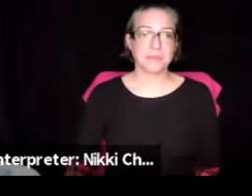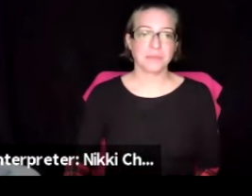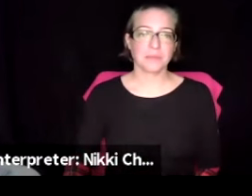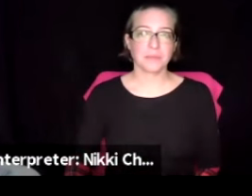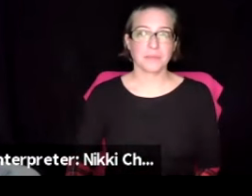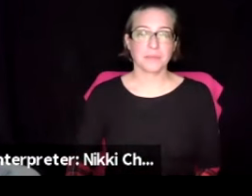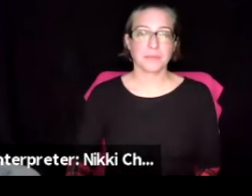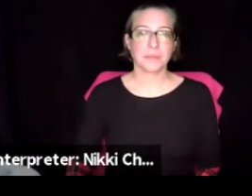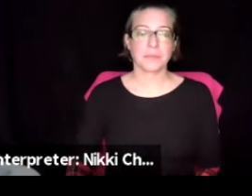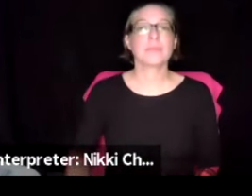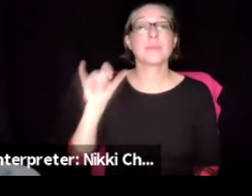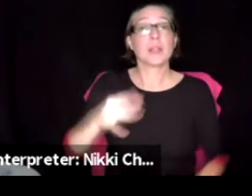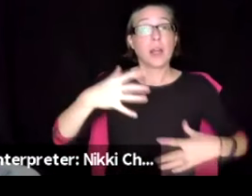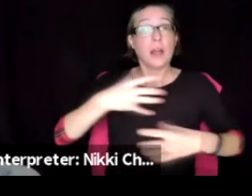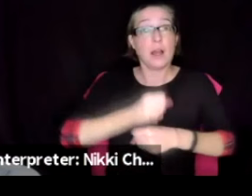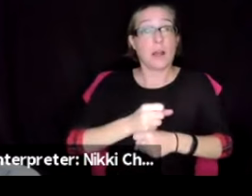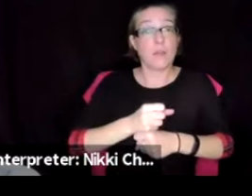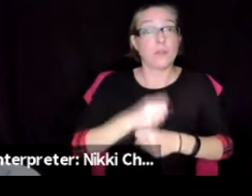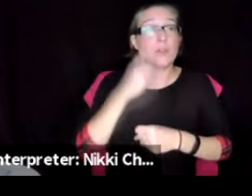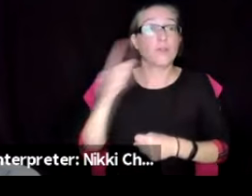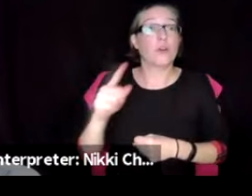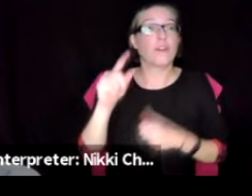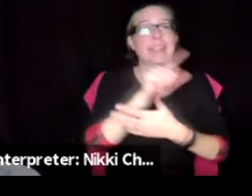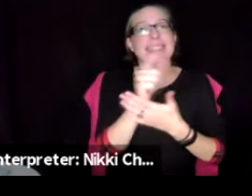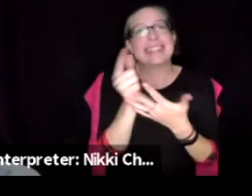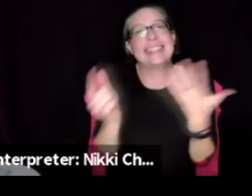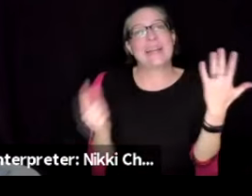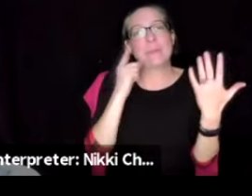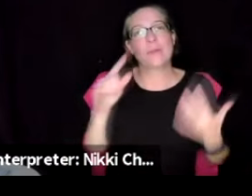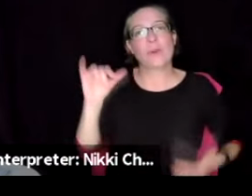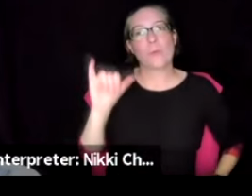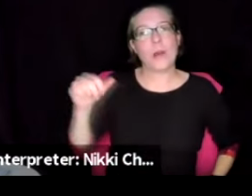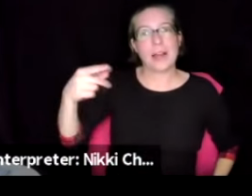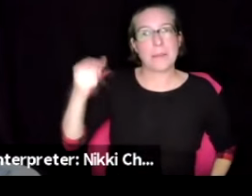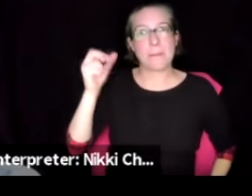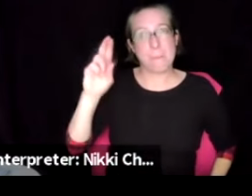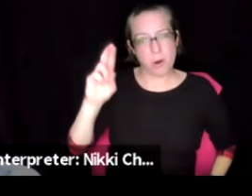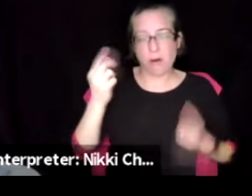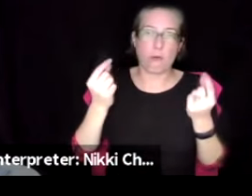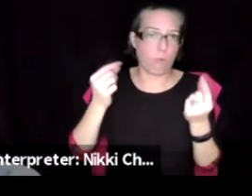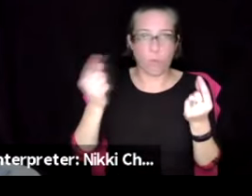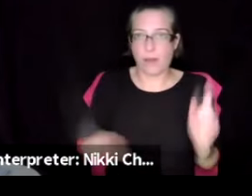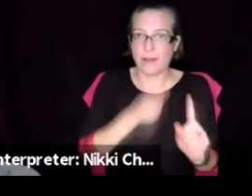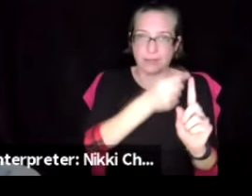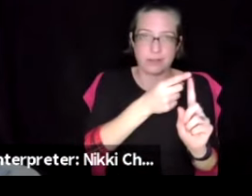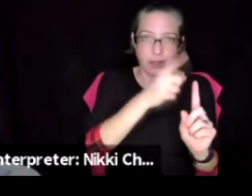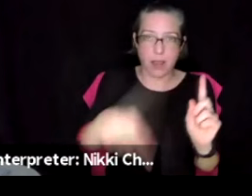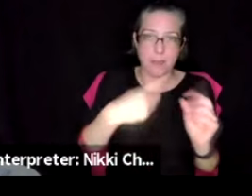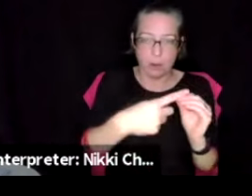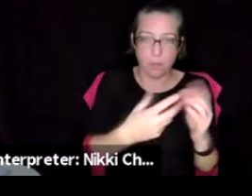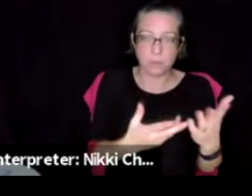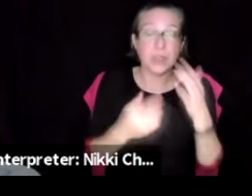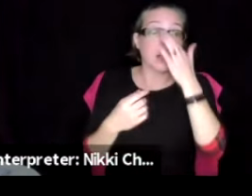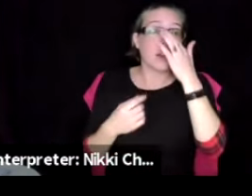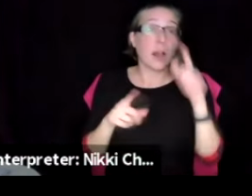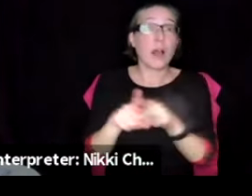So that's an overview of the steps of YPAR and what it's all about. There are also some theoretical models of